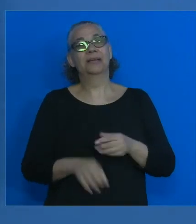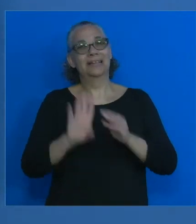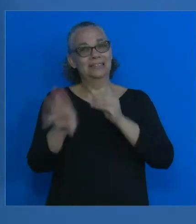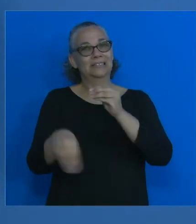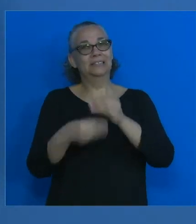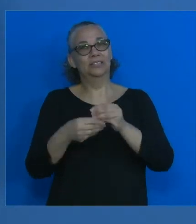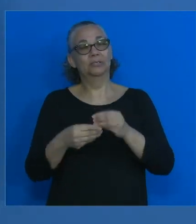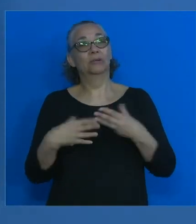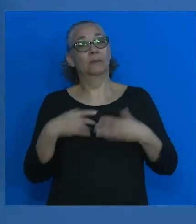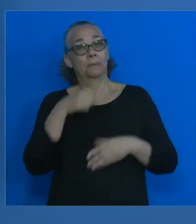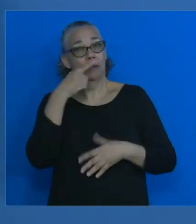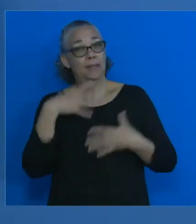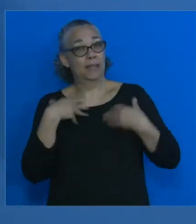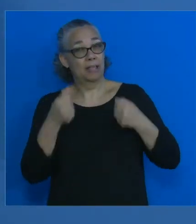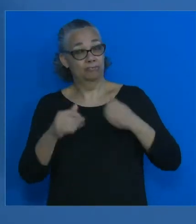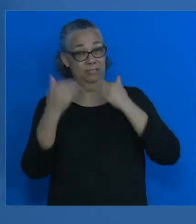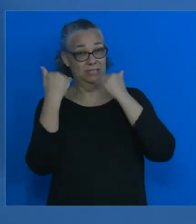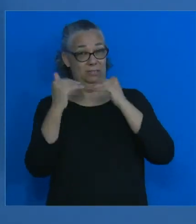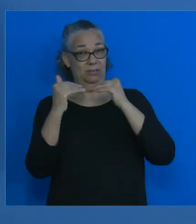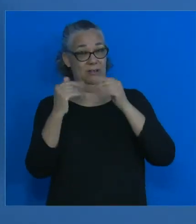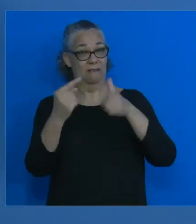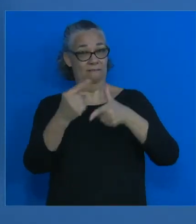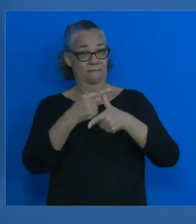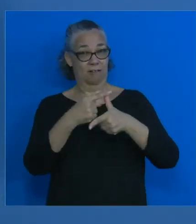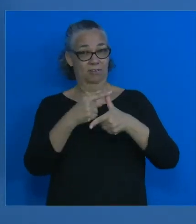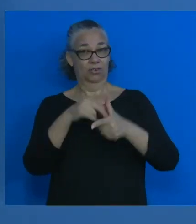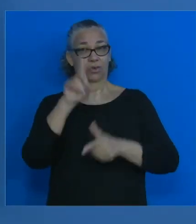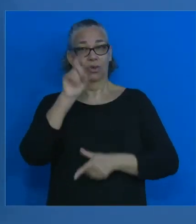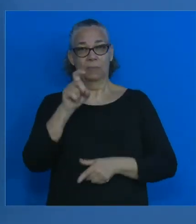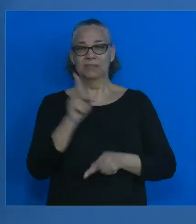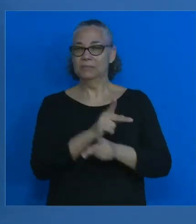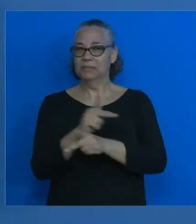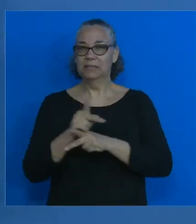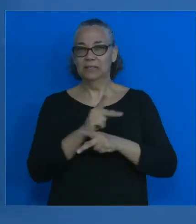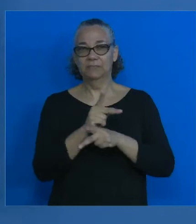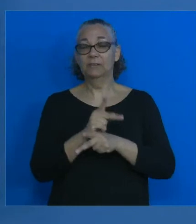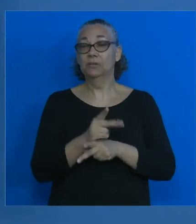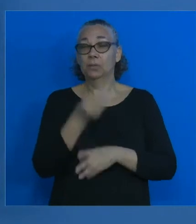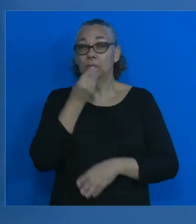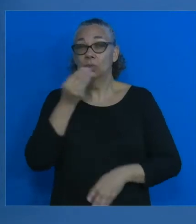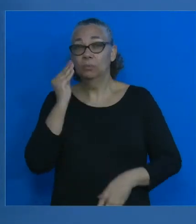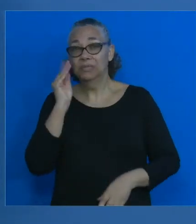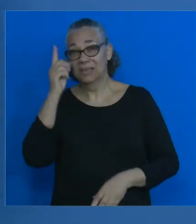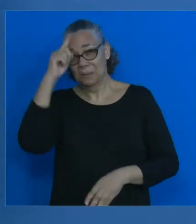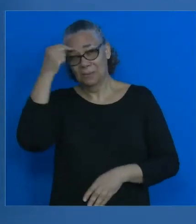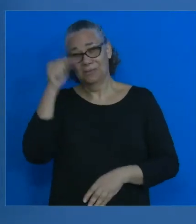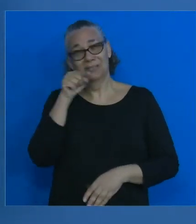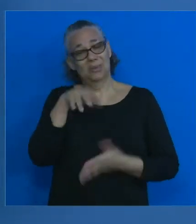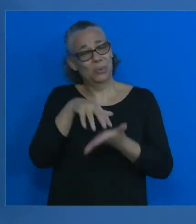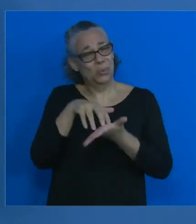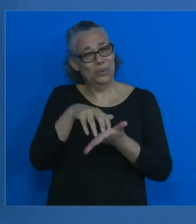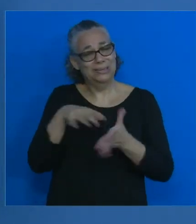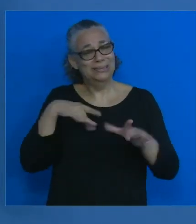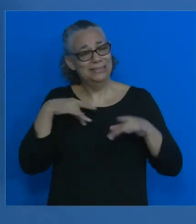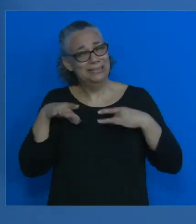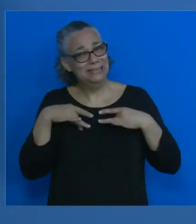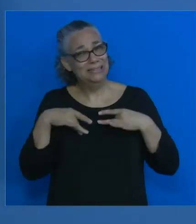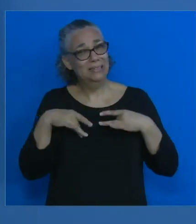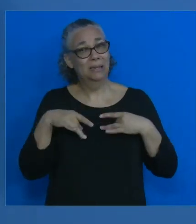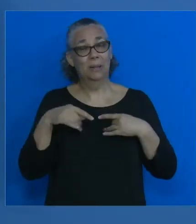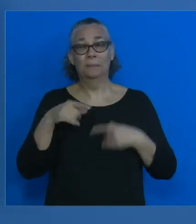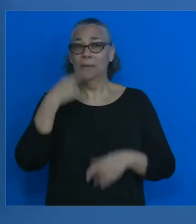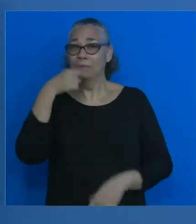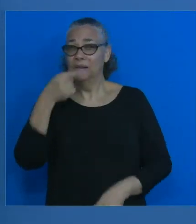place. First, as we must be cautious with our care homes due to the vulnerability of that population, the ministry is proposing